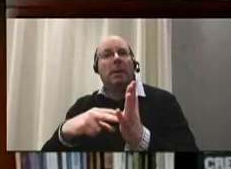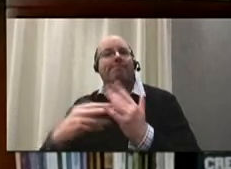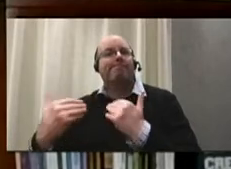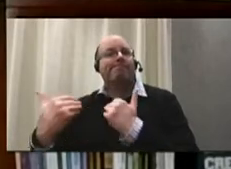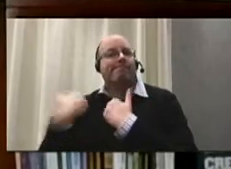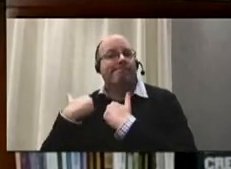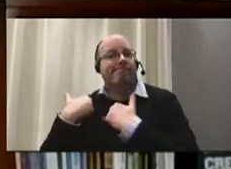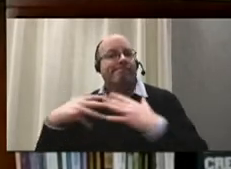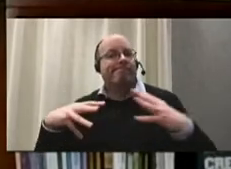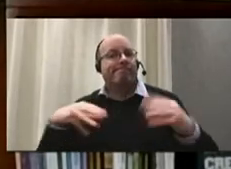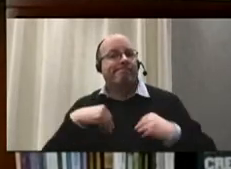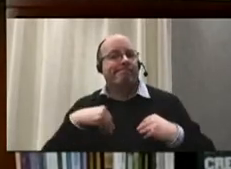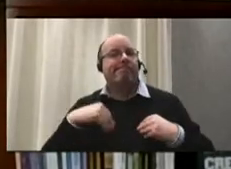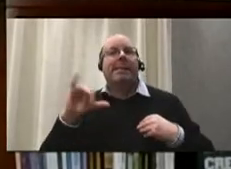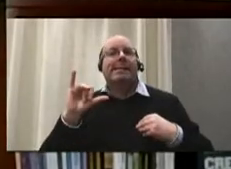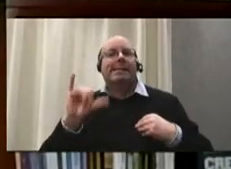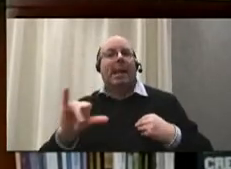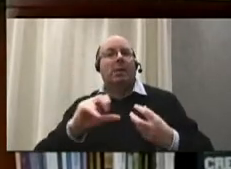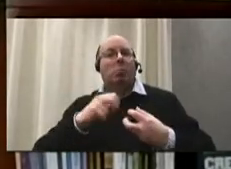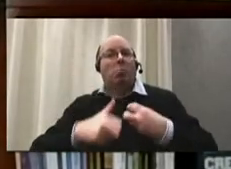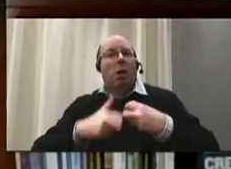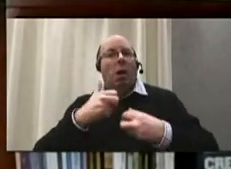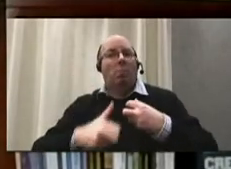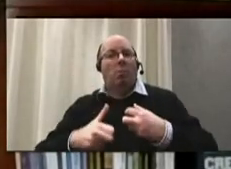problem is. And so this is where